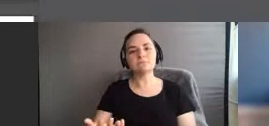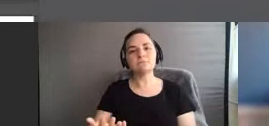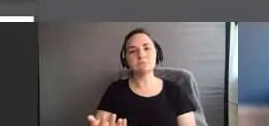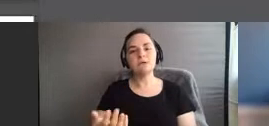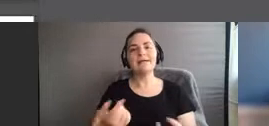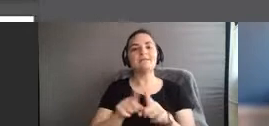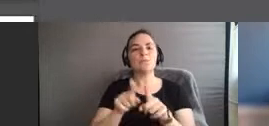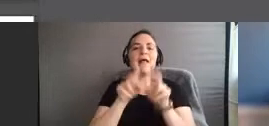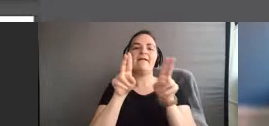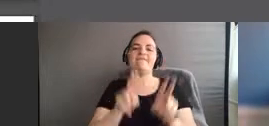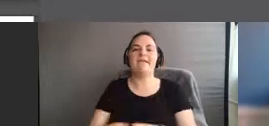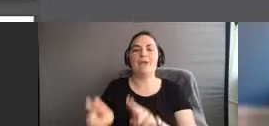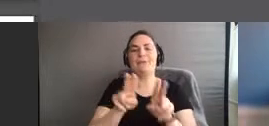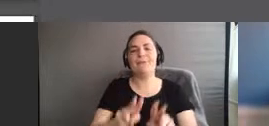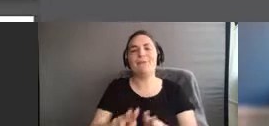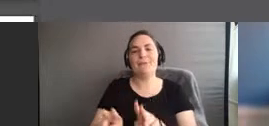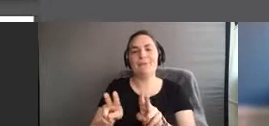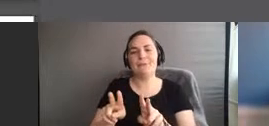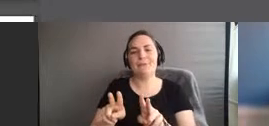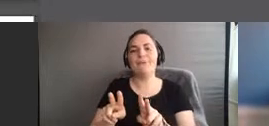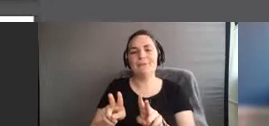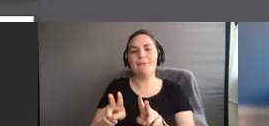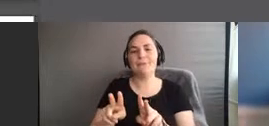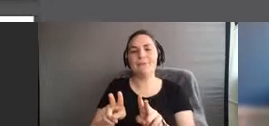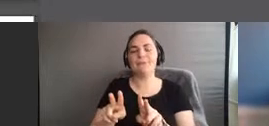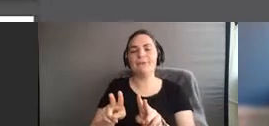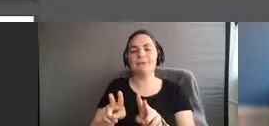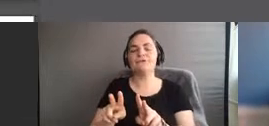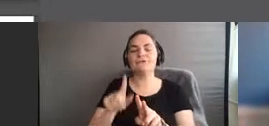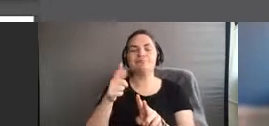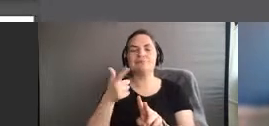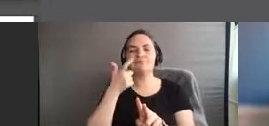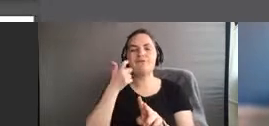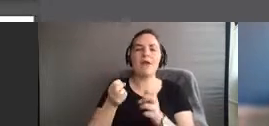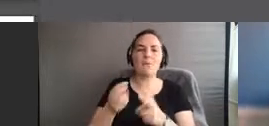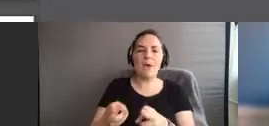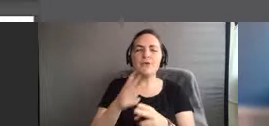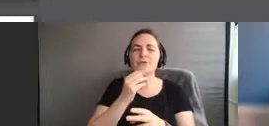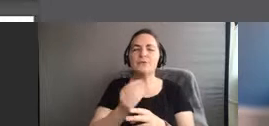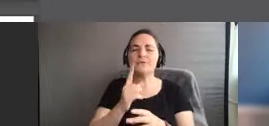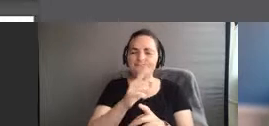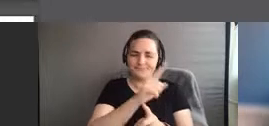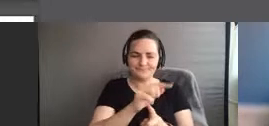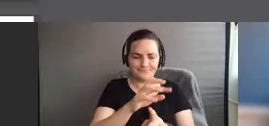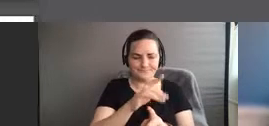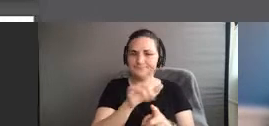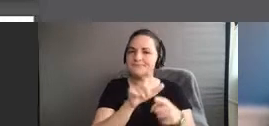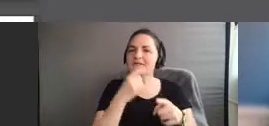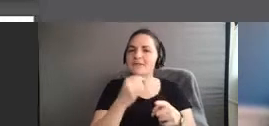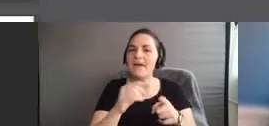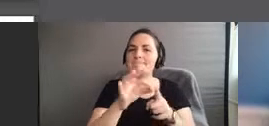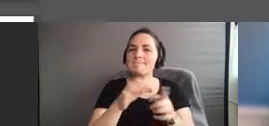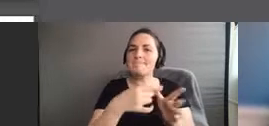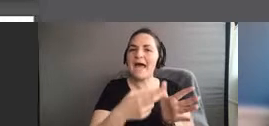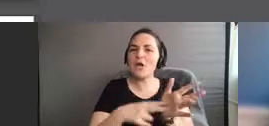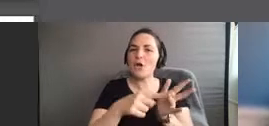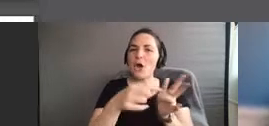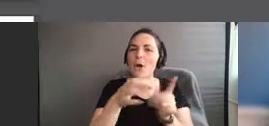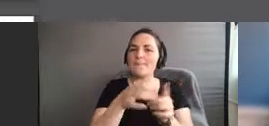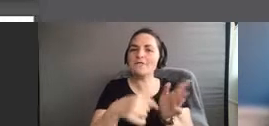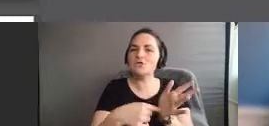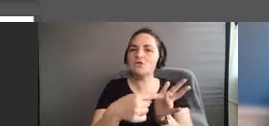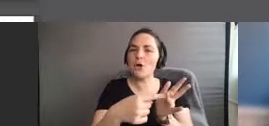a video. So you'd find a way, we can use a thing called Panopto, this thing I've talked to you about already. You have access to